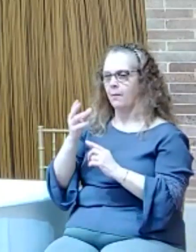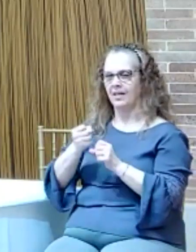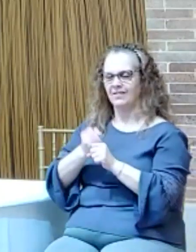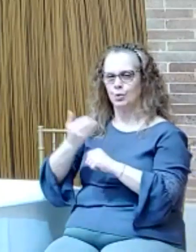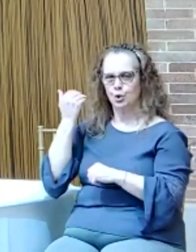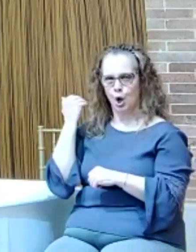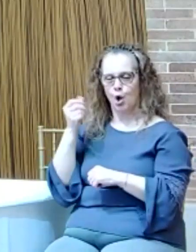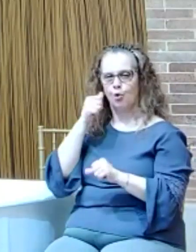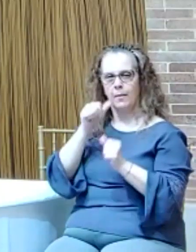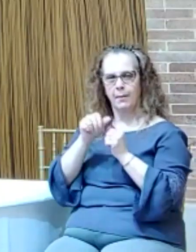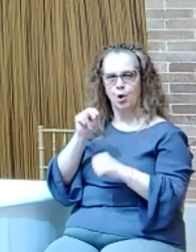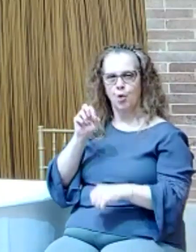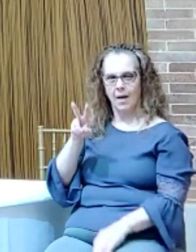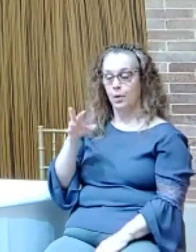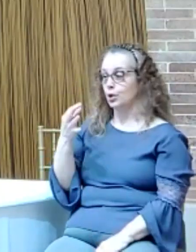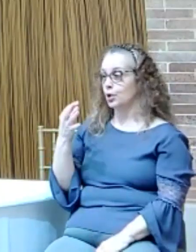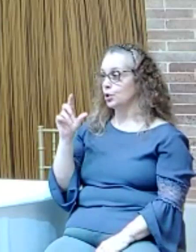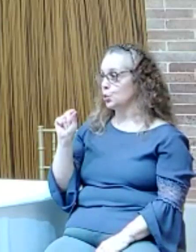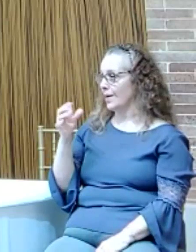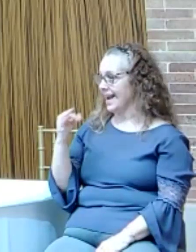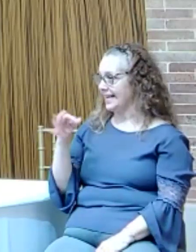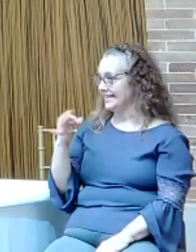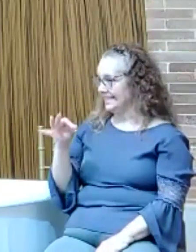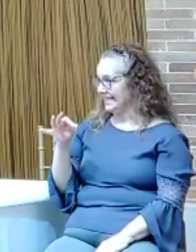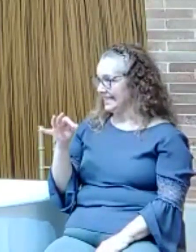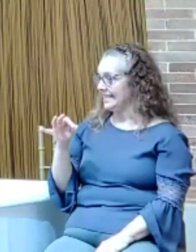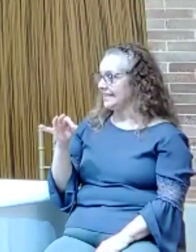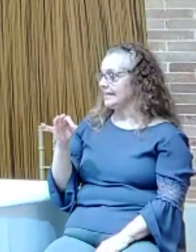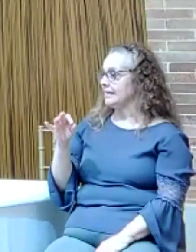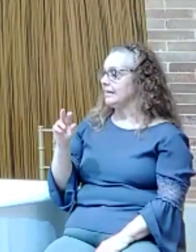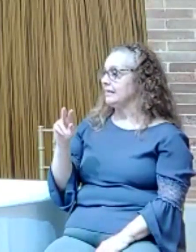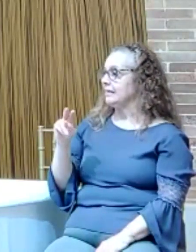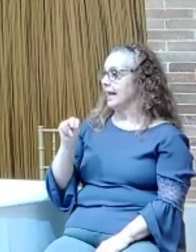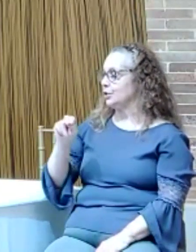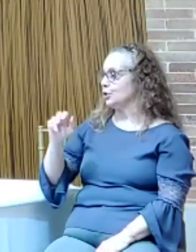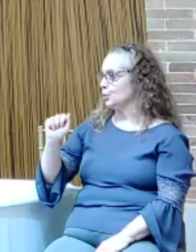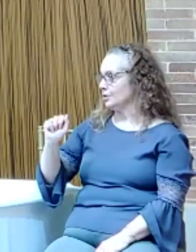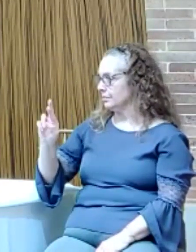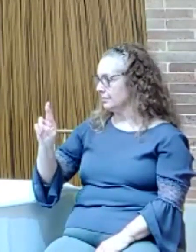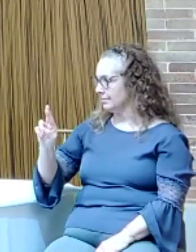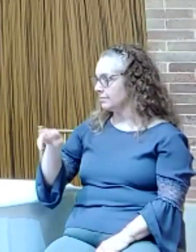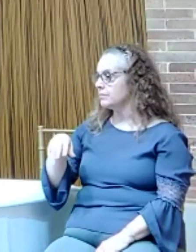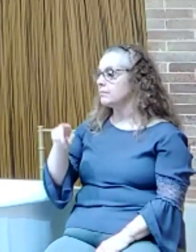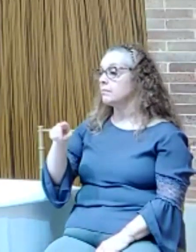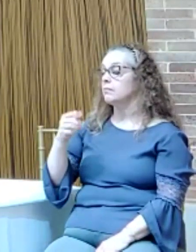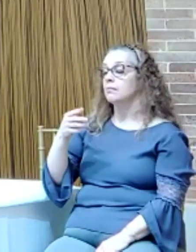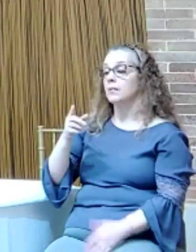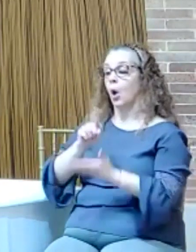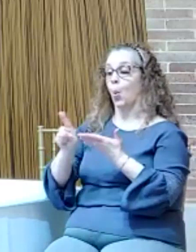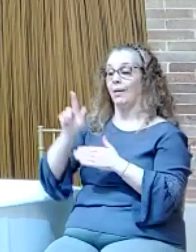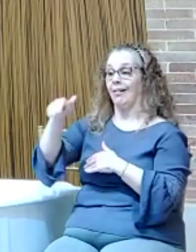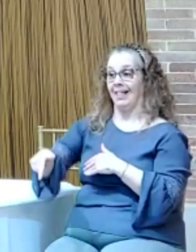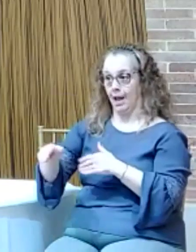November 2019 the National Association of Realtors a week later Newsday published that